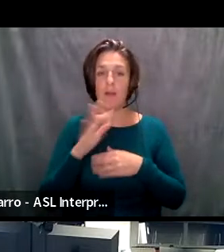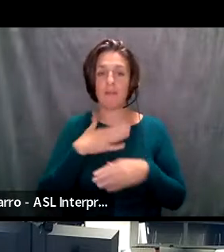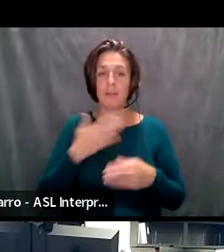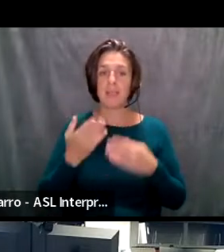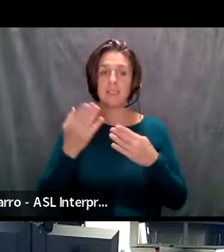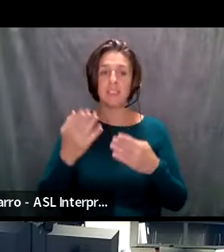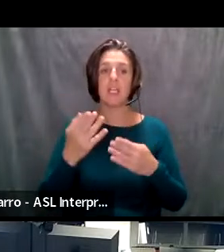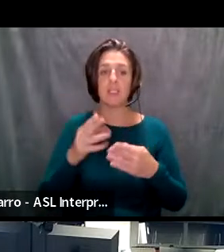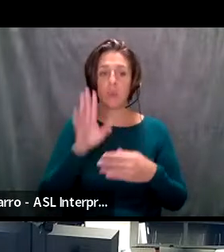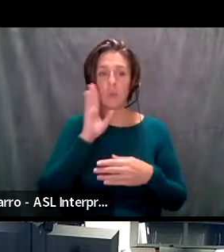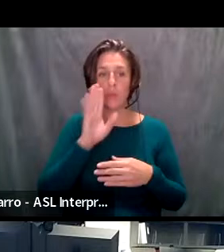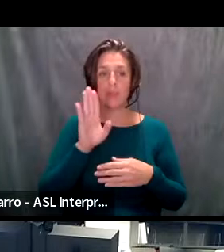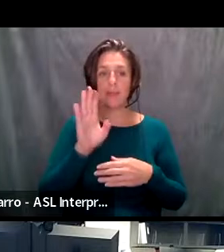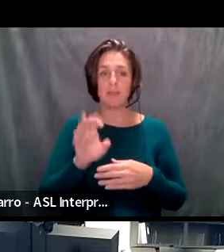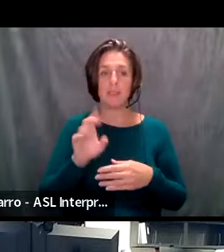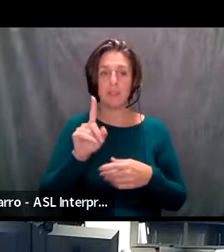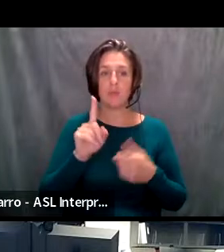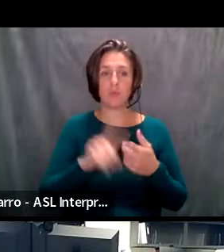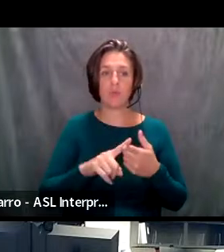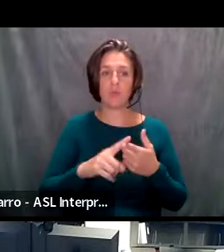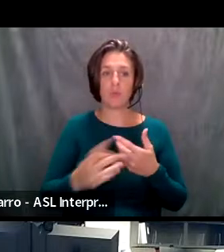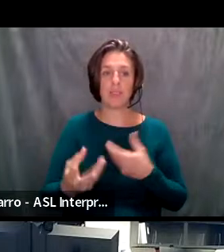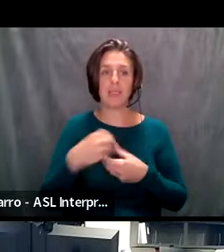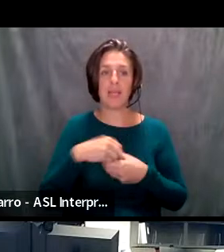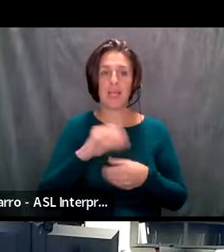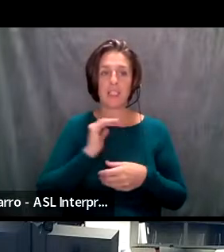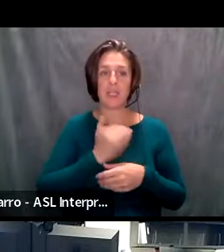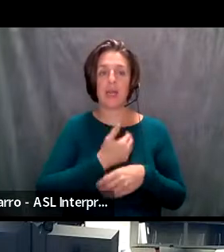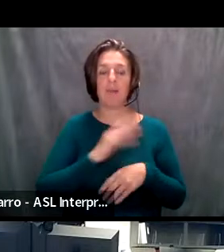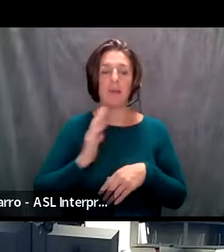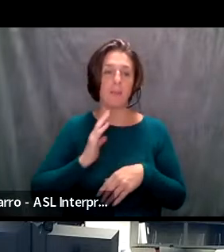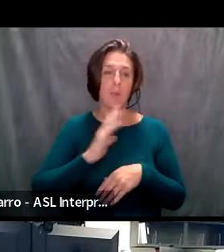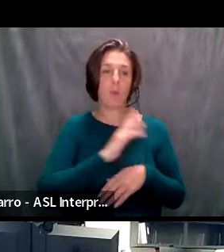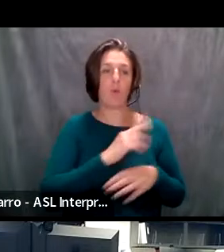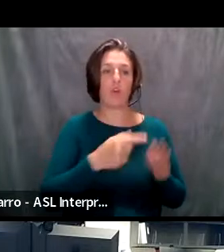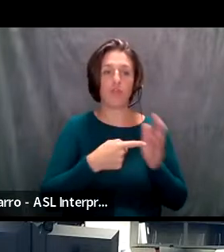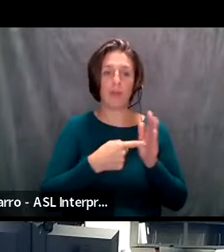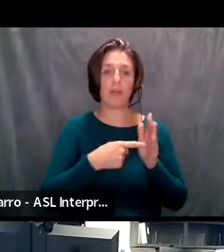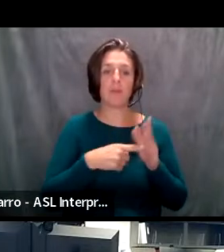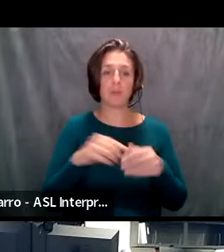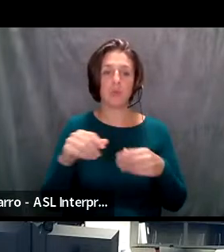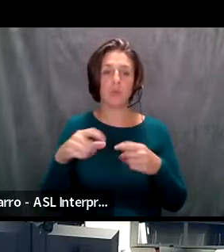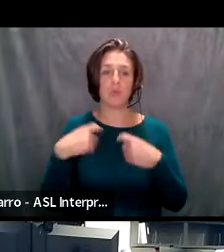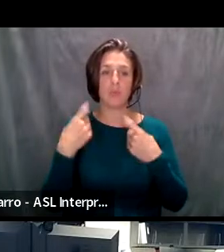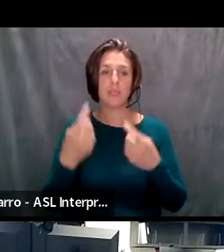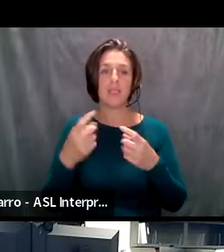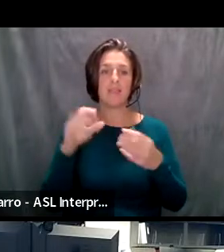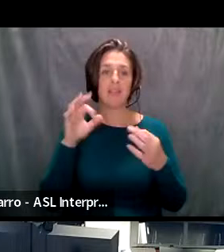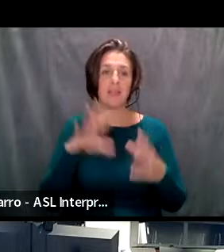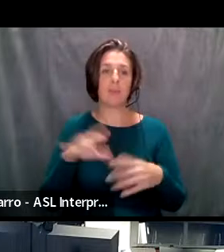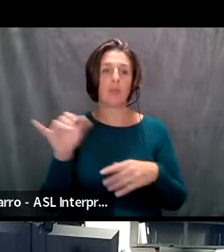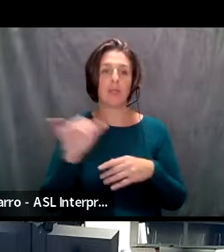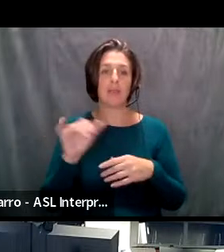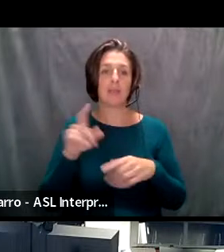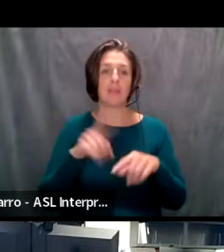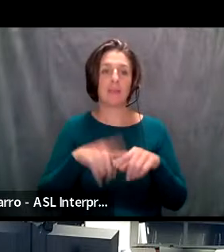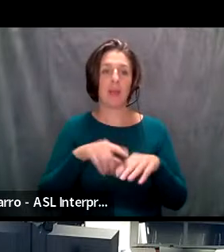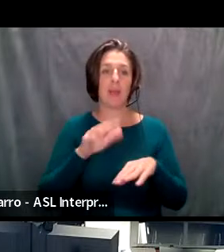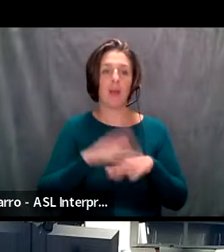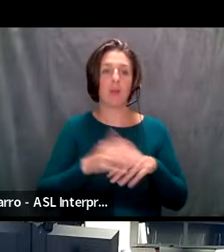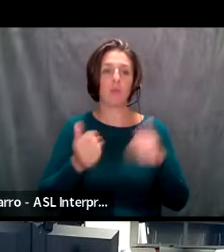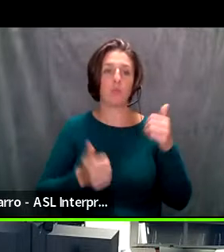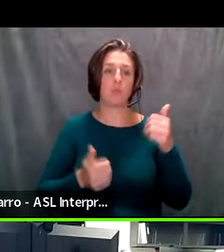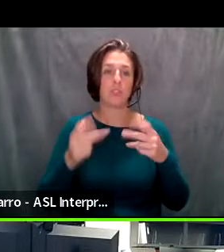to be to engage our board reps to give input as well, depending on what site they're at,